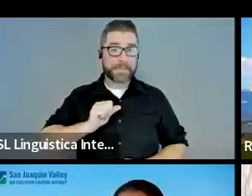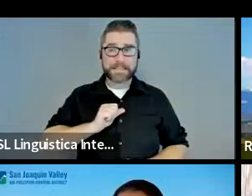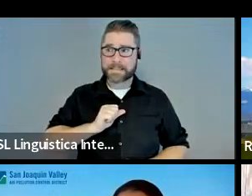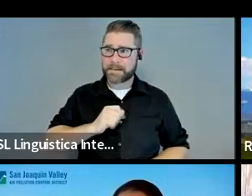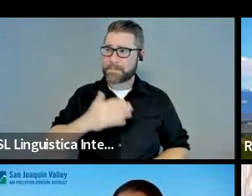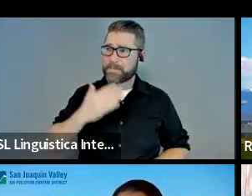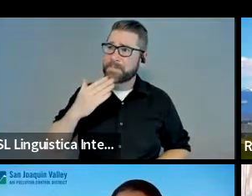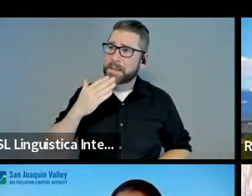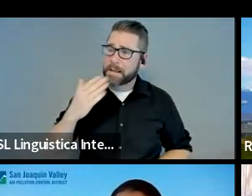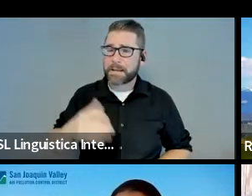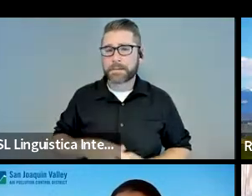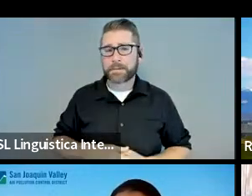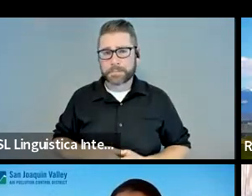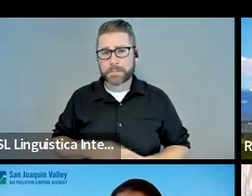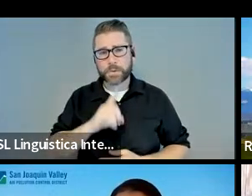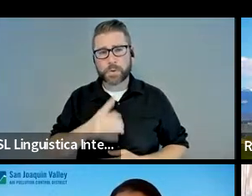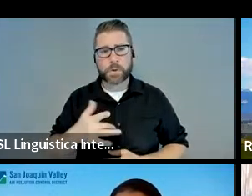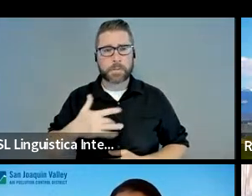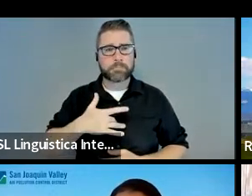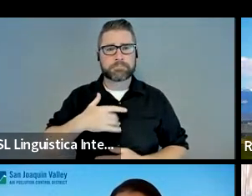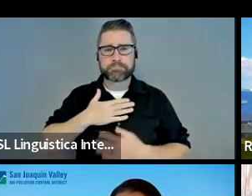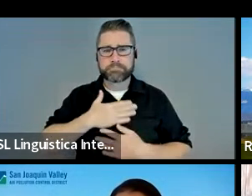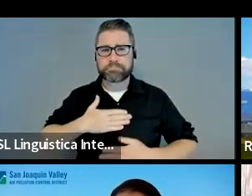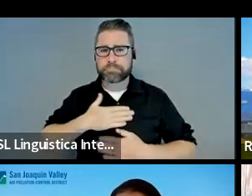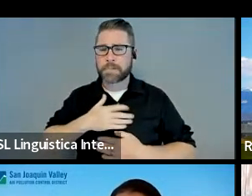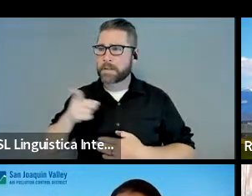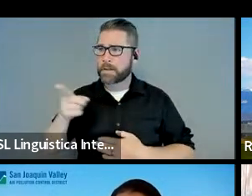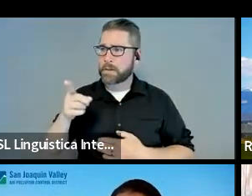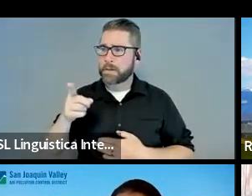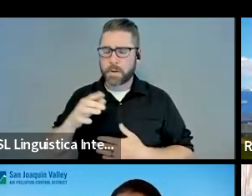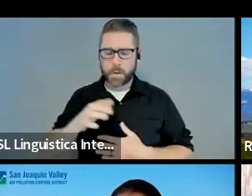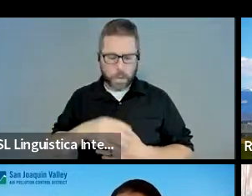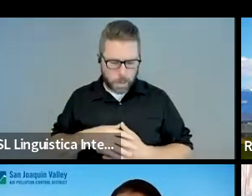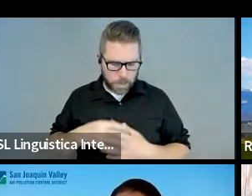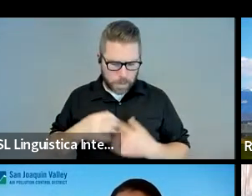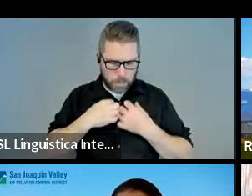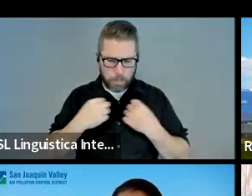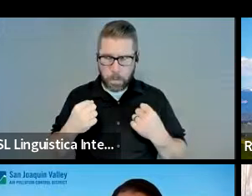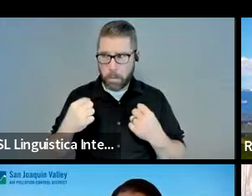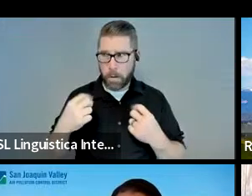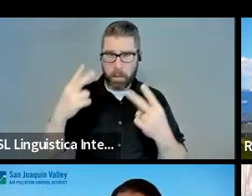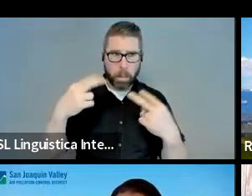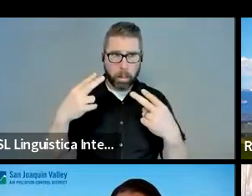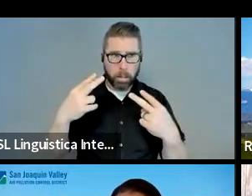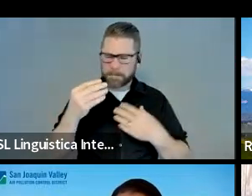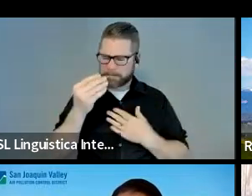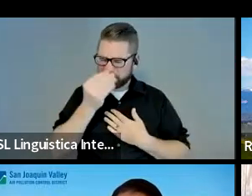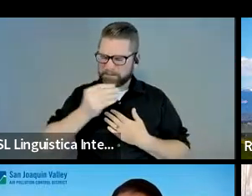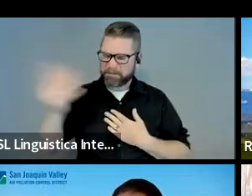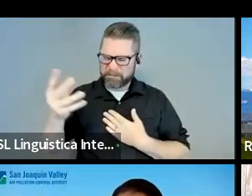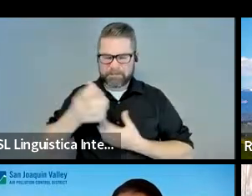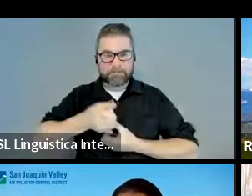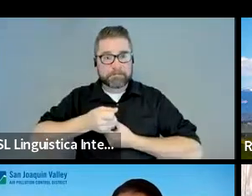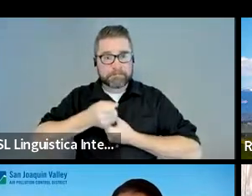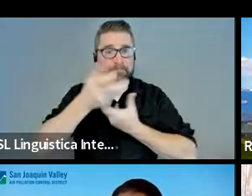appreciate you for being vulnerable and sharing that. And I think we